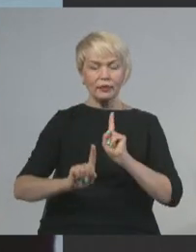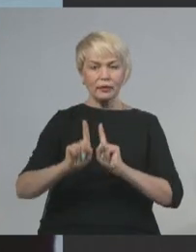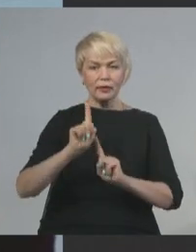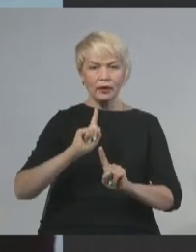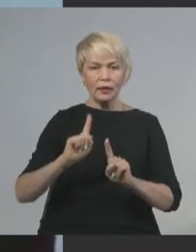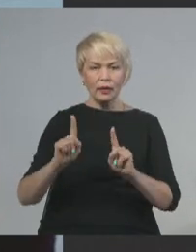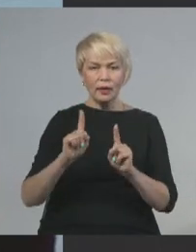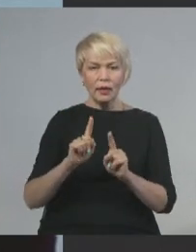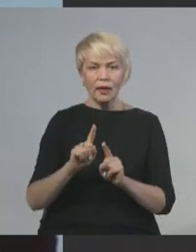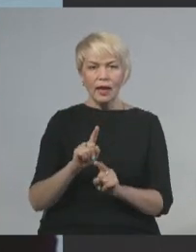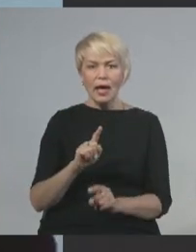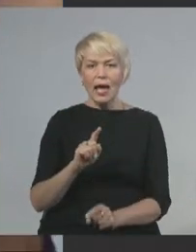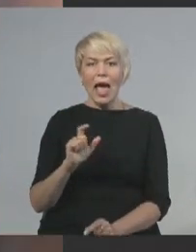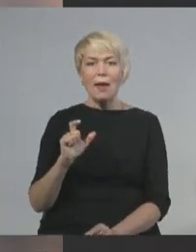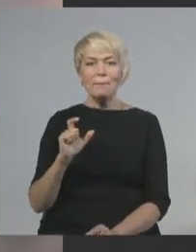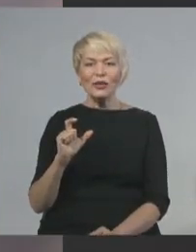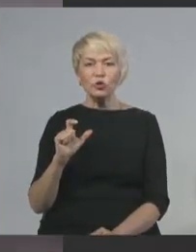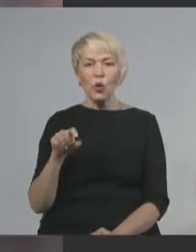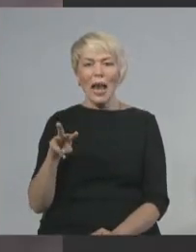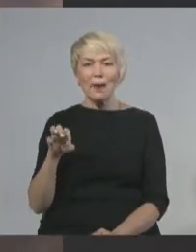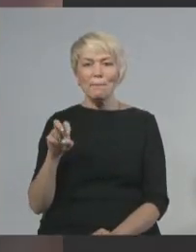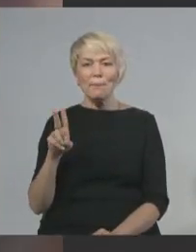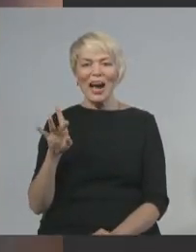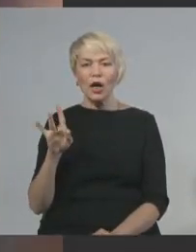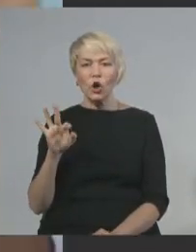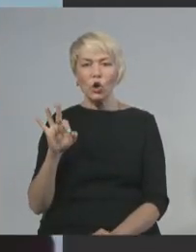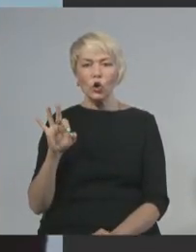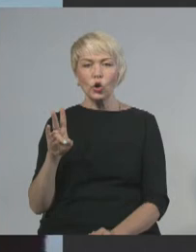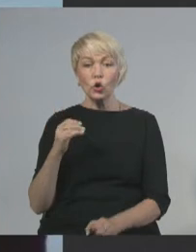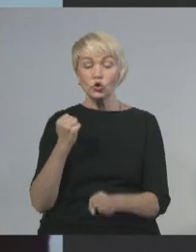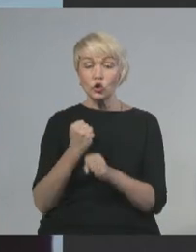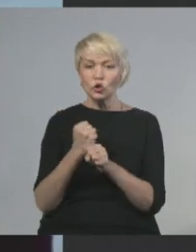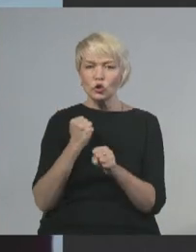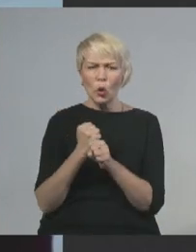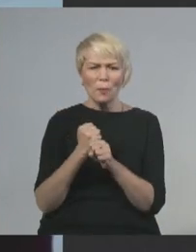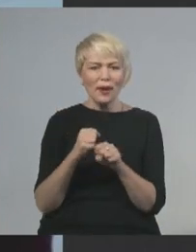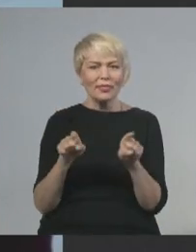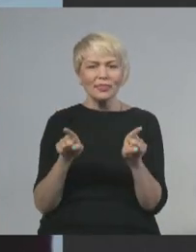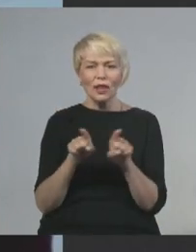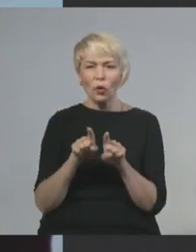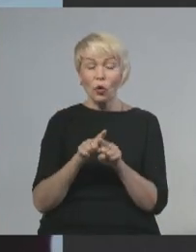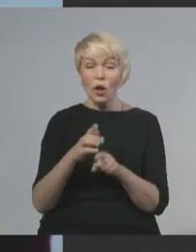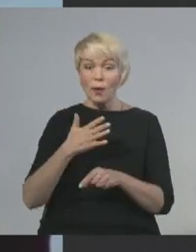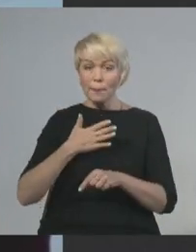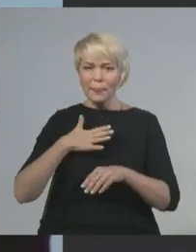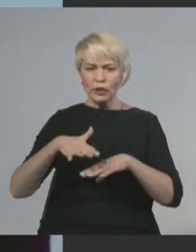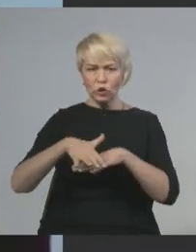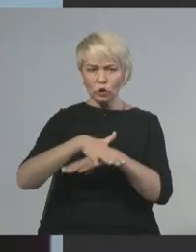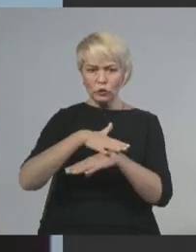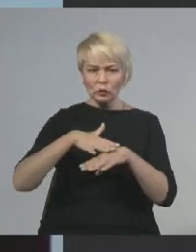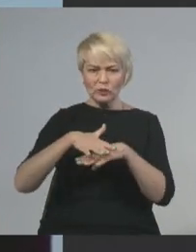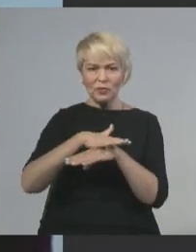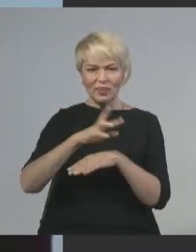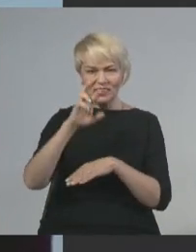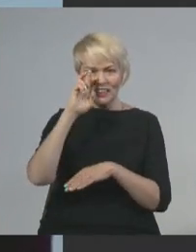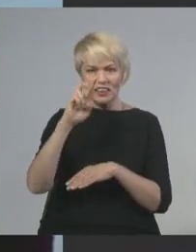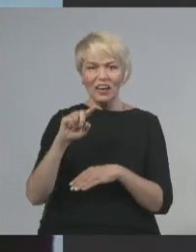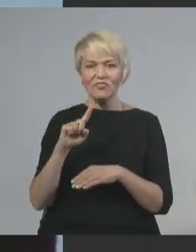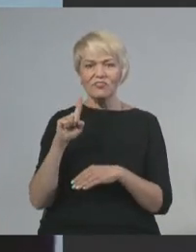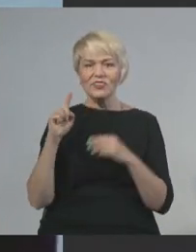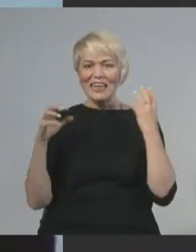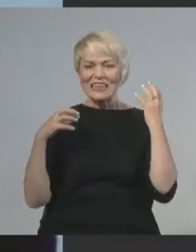public media become big controlled state control yeah with uh with a really a mission to